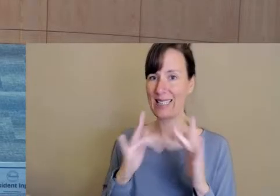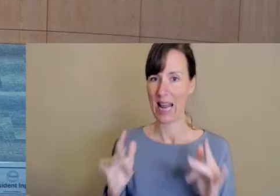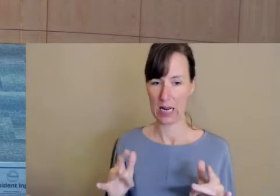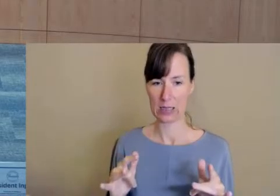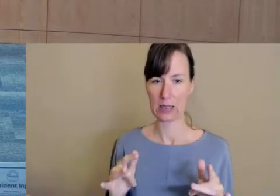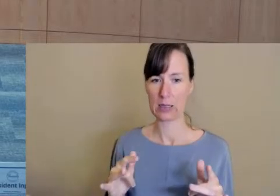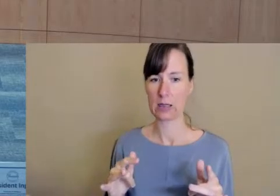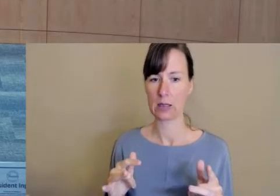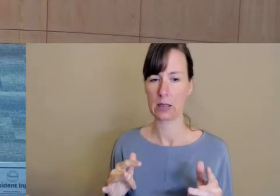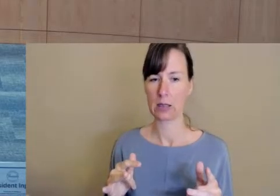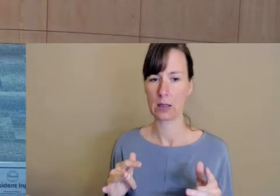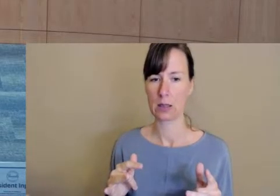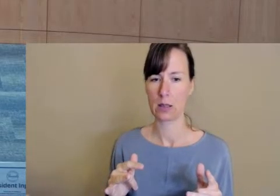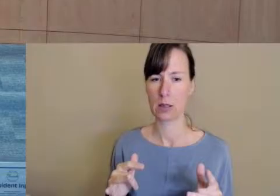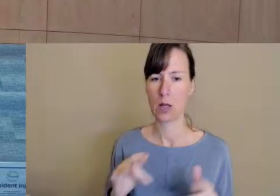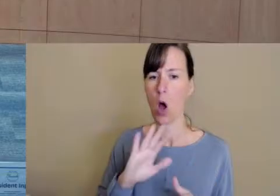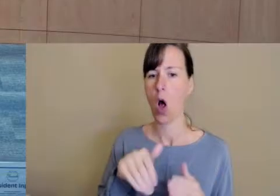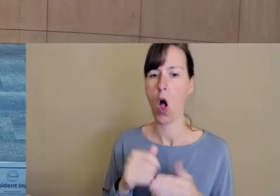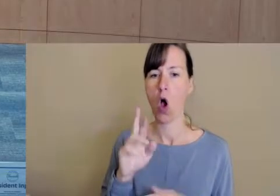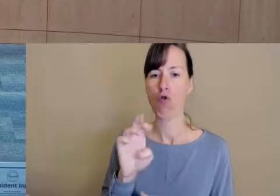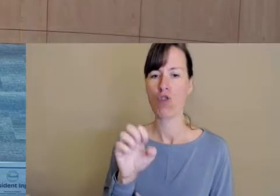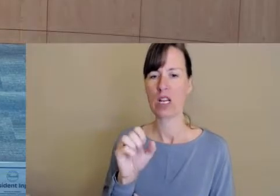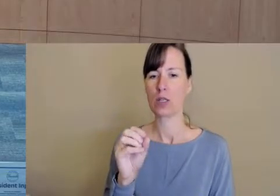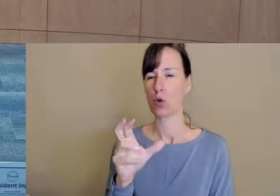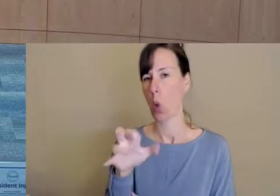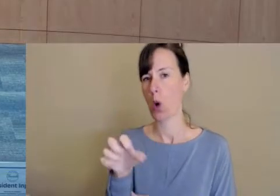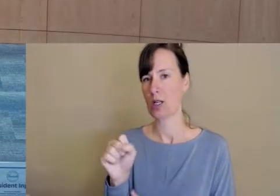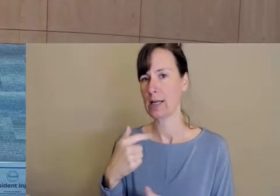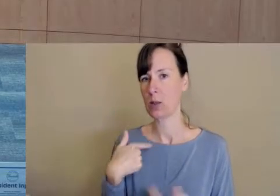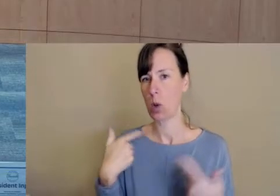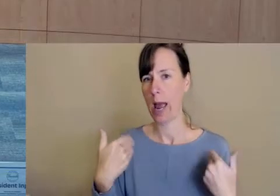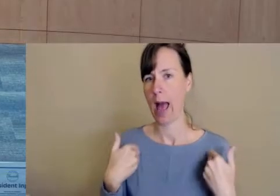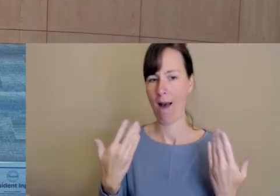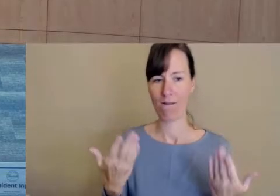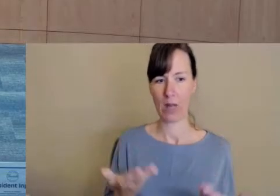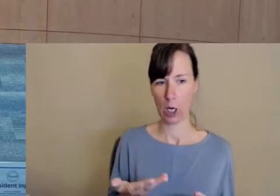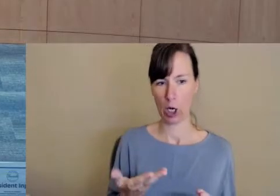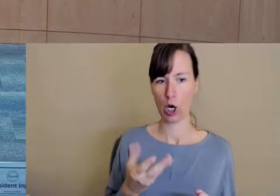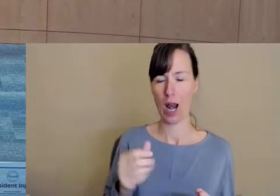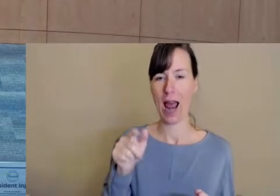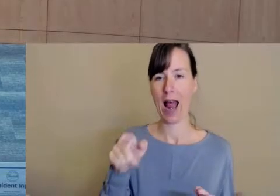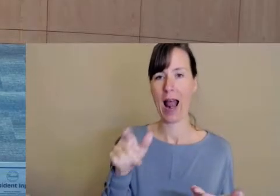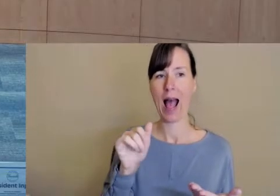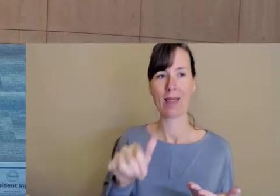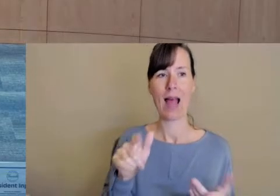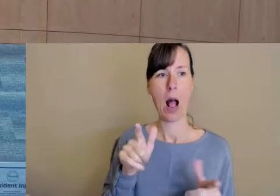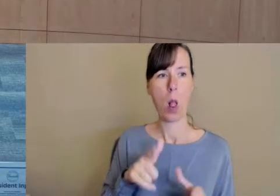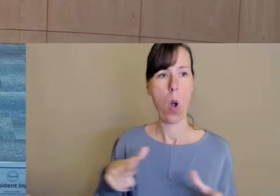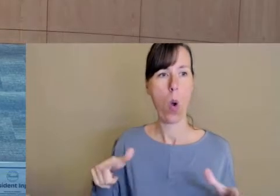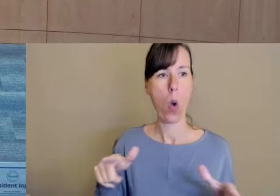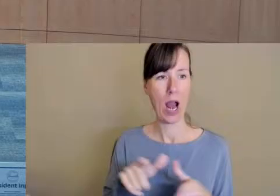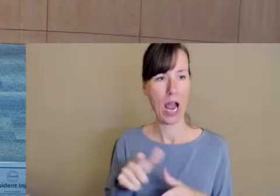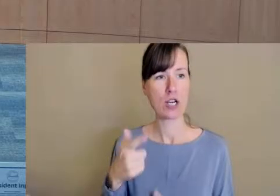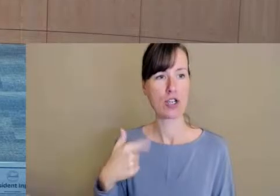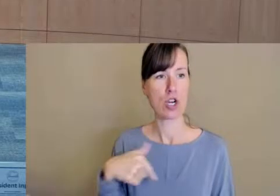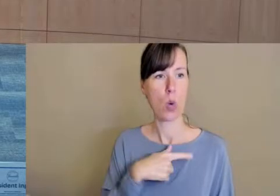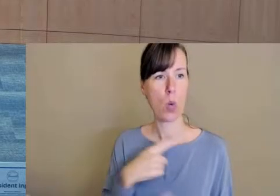All resources that we have here. And at the location that we have,